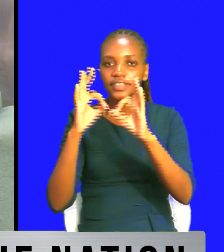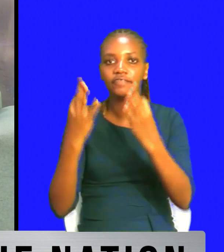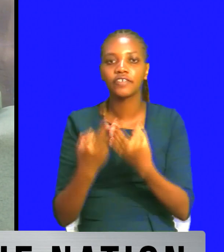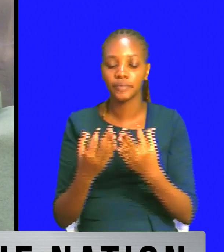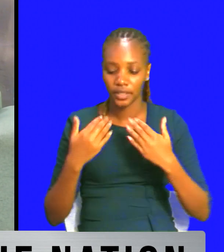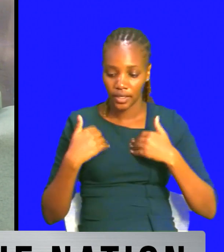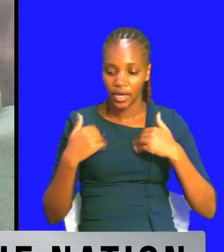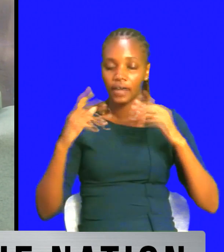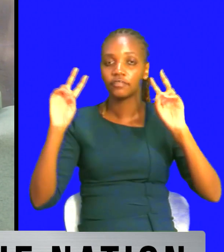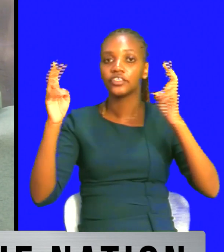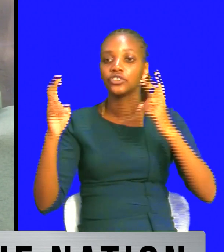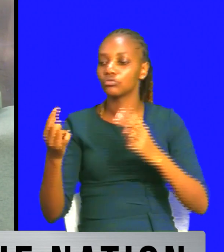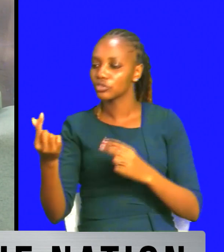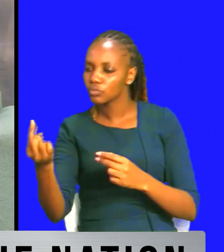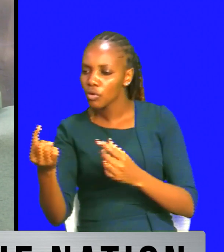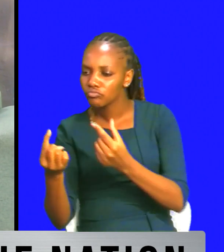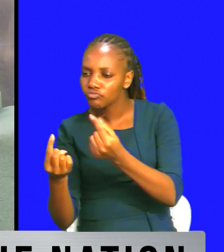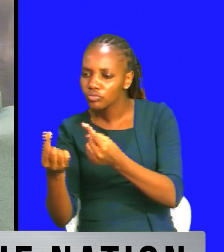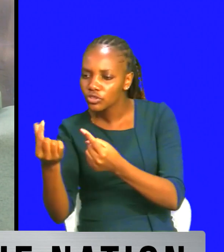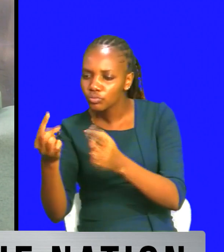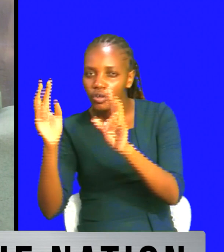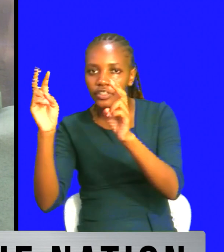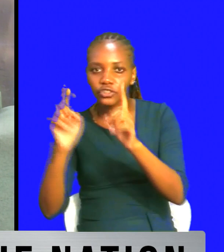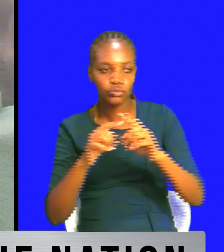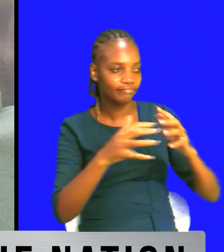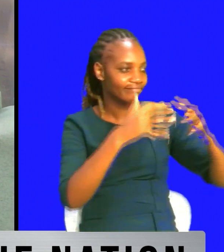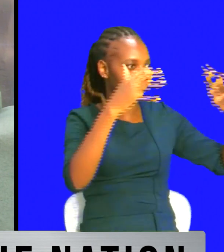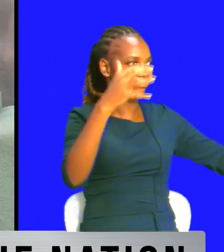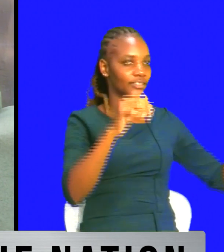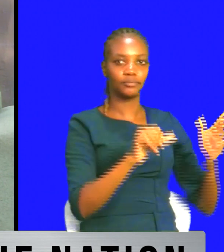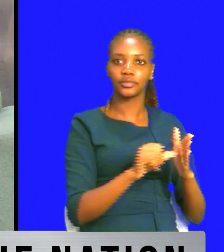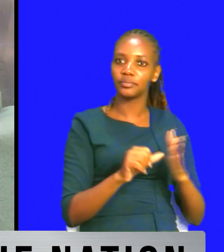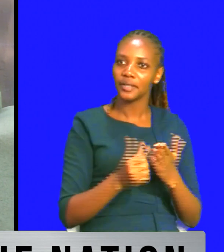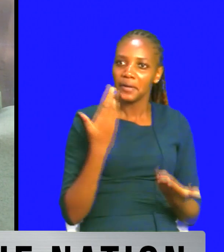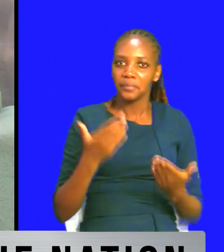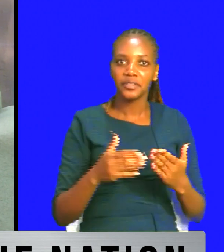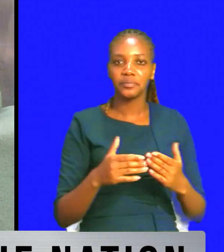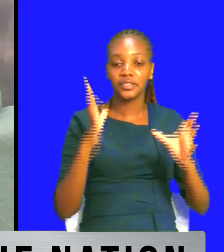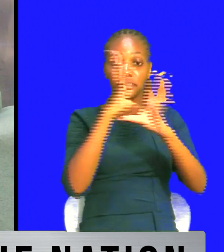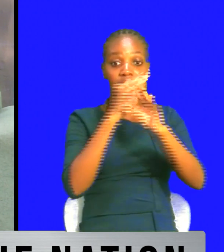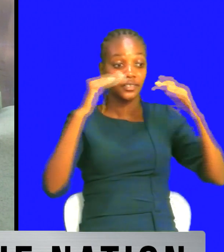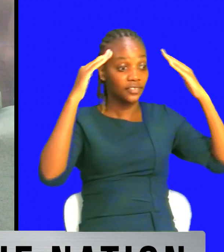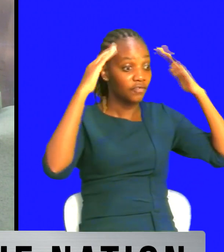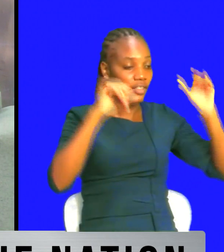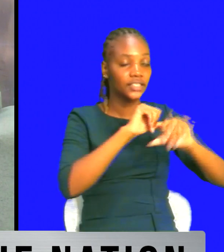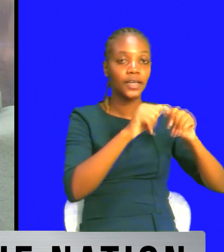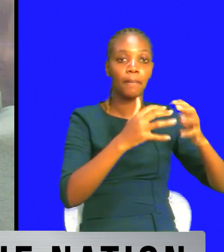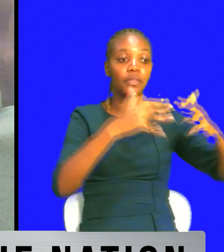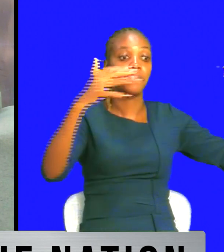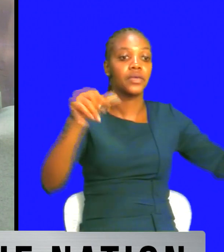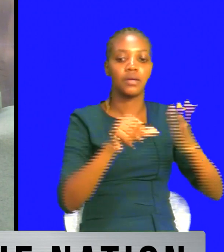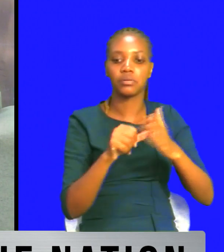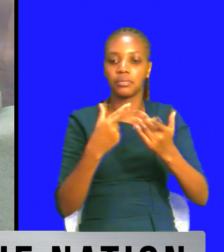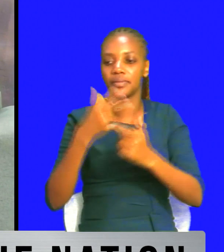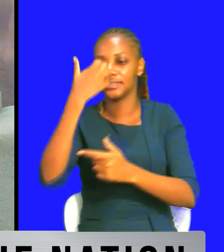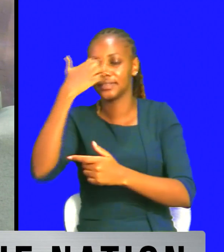of micro issues here. Is it that the president is focusing so much on the macro issues? Yes, I think